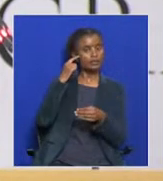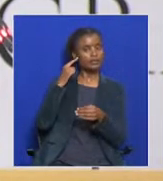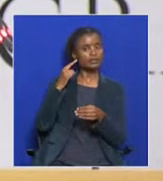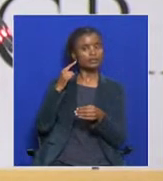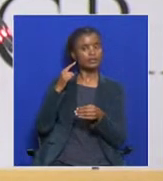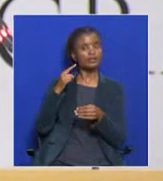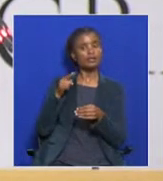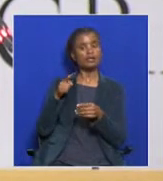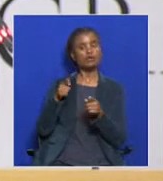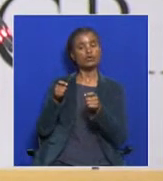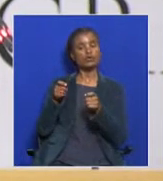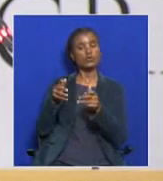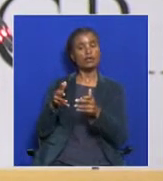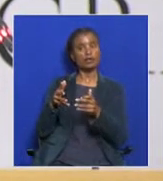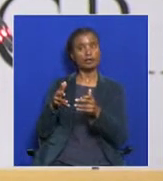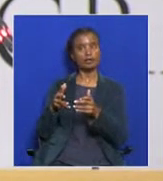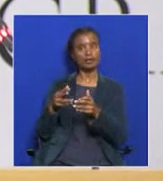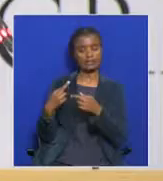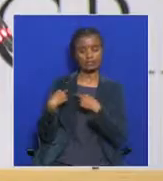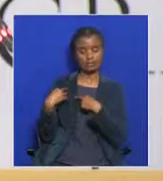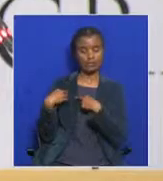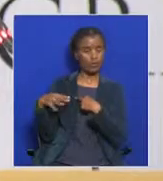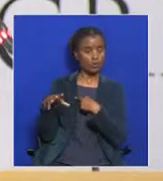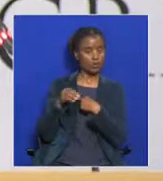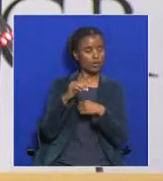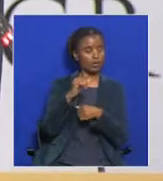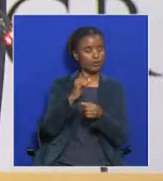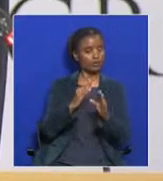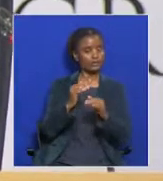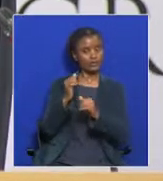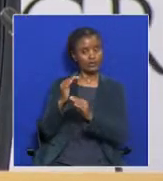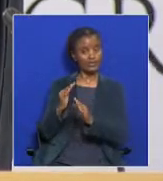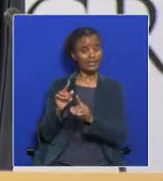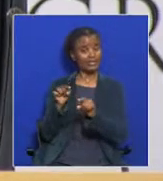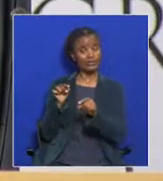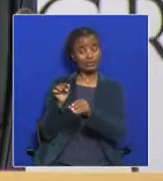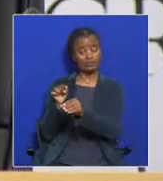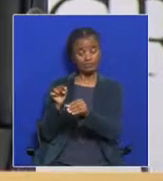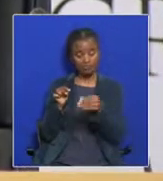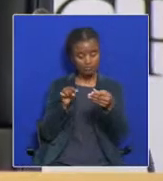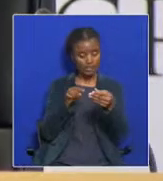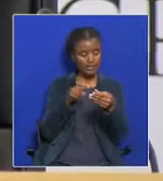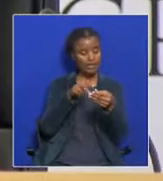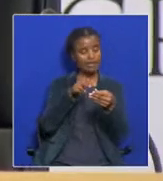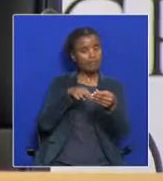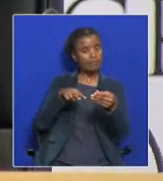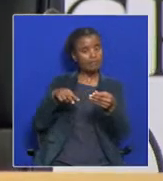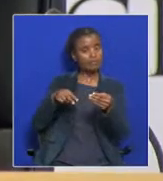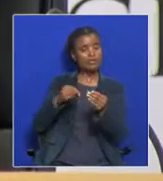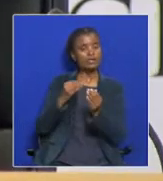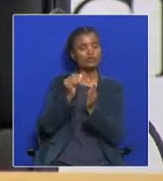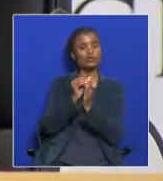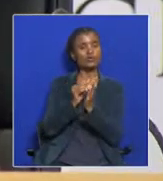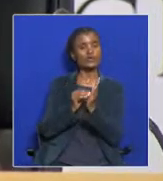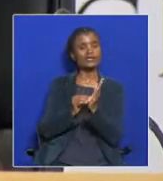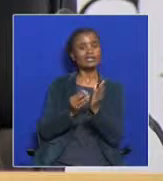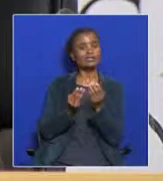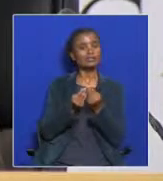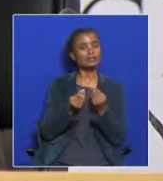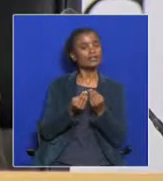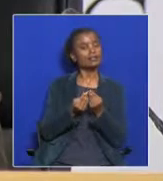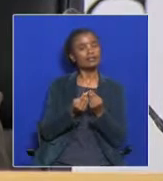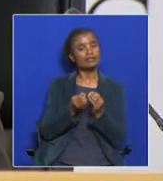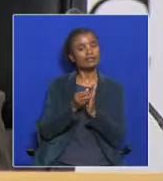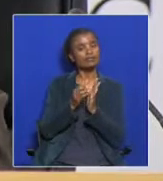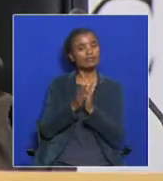containers and property, that she can't even refer to a recorded entry that would help